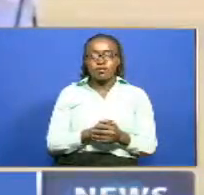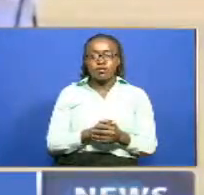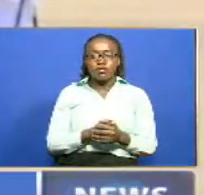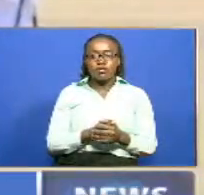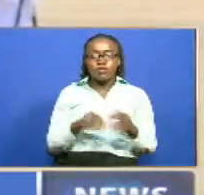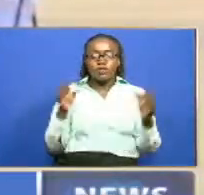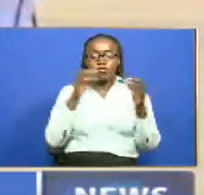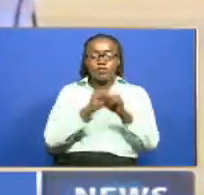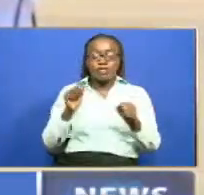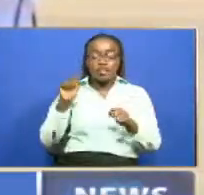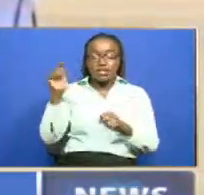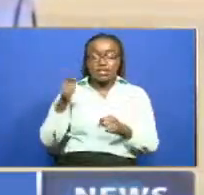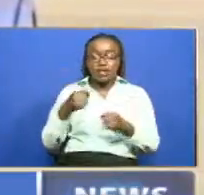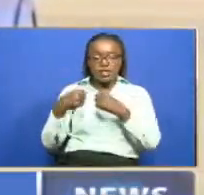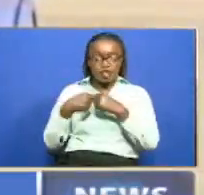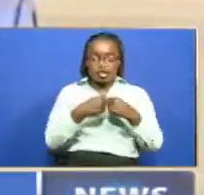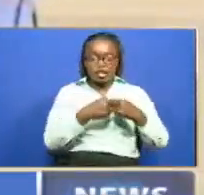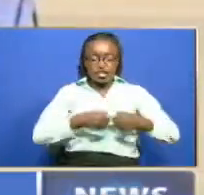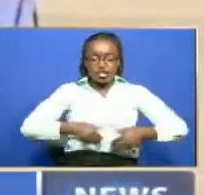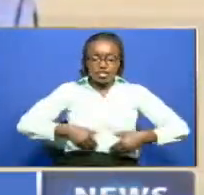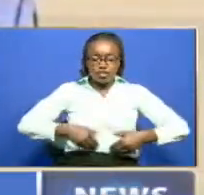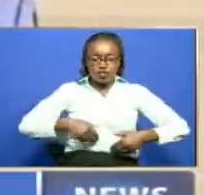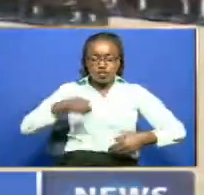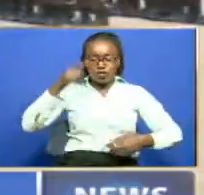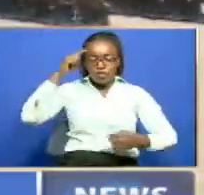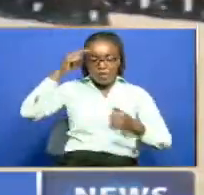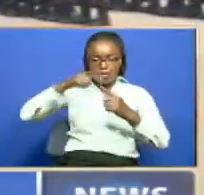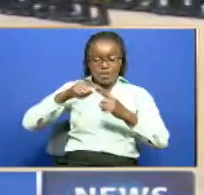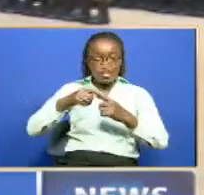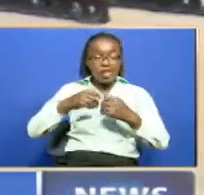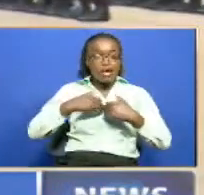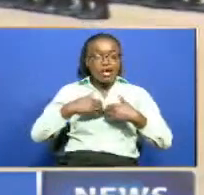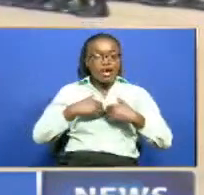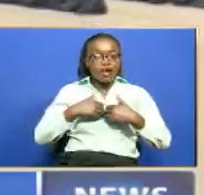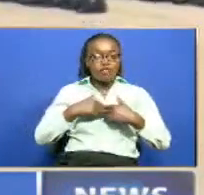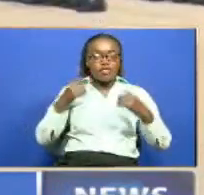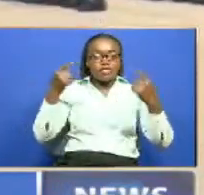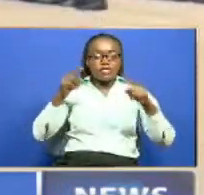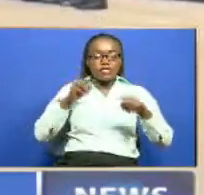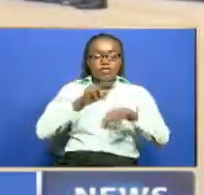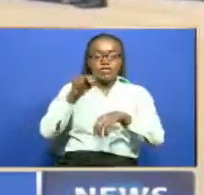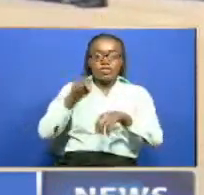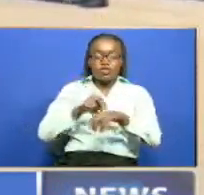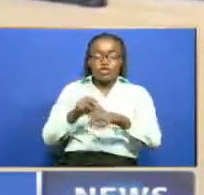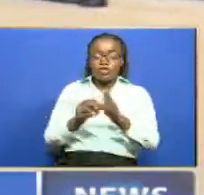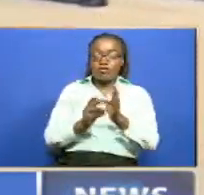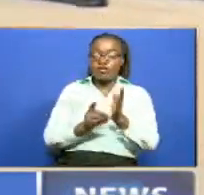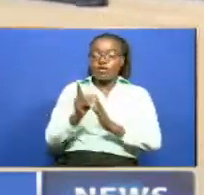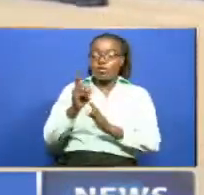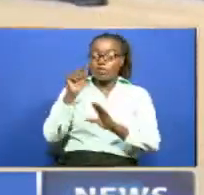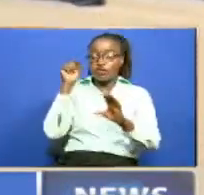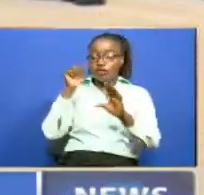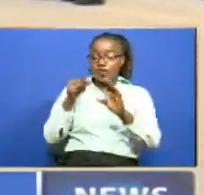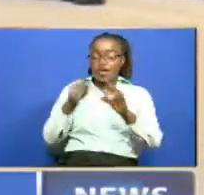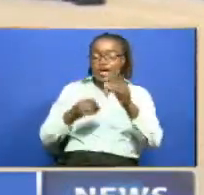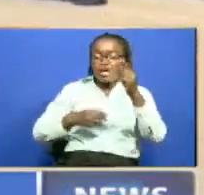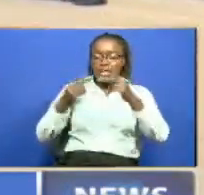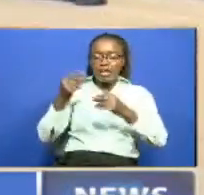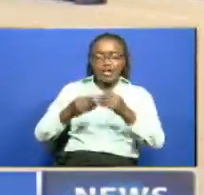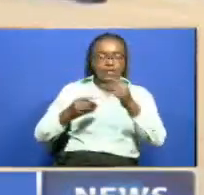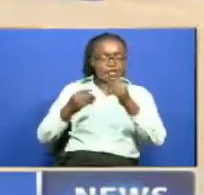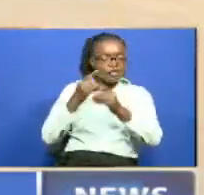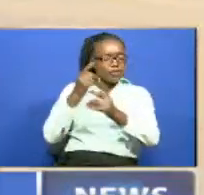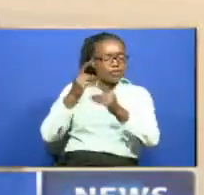President Kenyatta challenging the youth to be purpose-driven, saying the success of national development goals highly depended on Kenya's